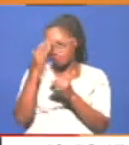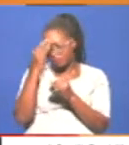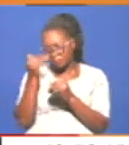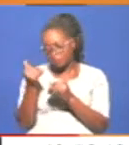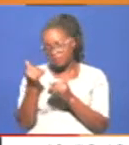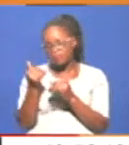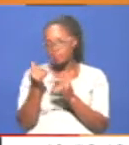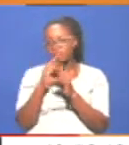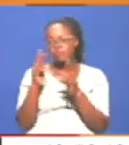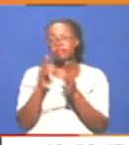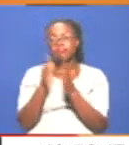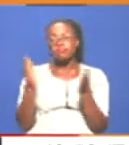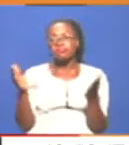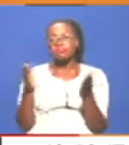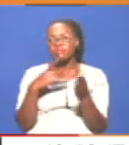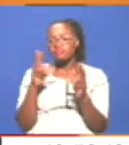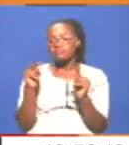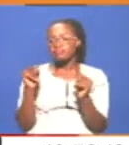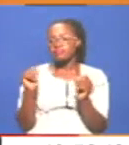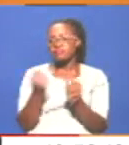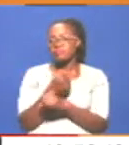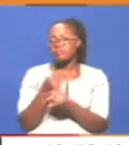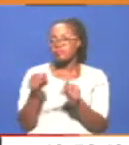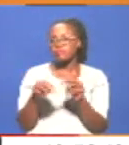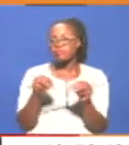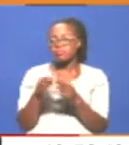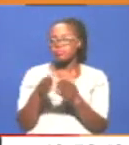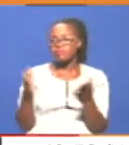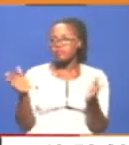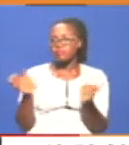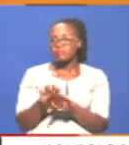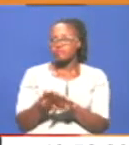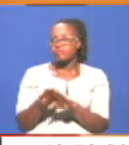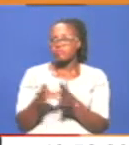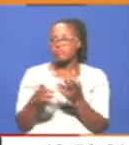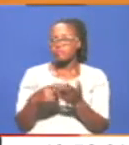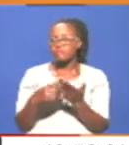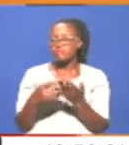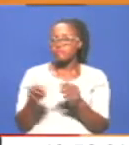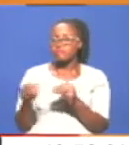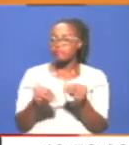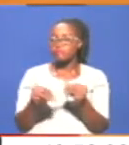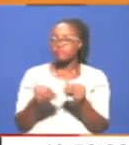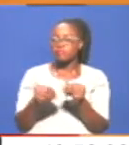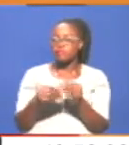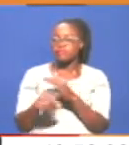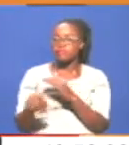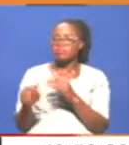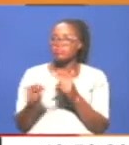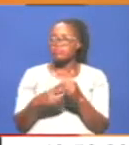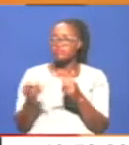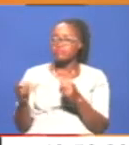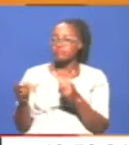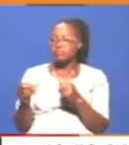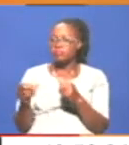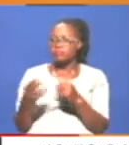huge that they said, okay, no, we can't manage with this fact. So we just closed the figure, and then they managed to just under 70, and